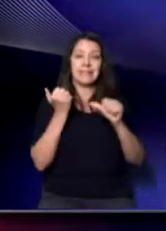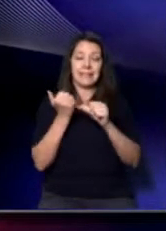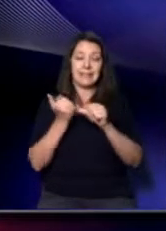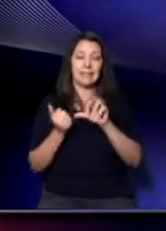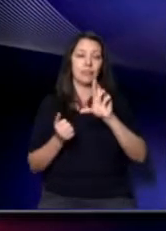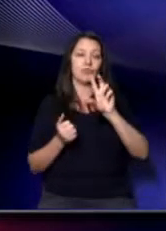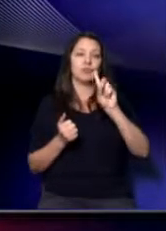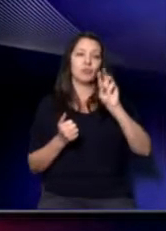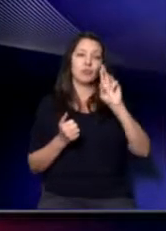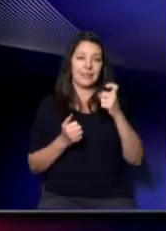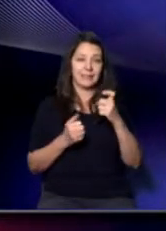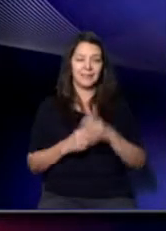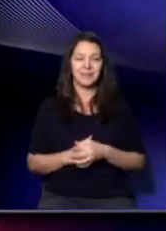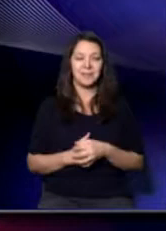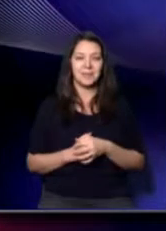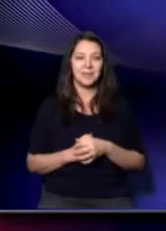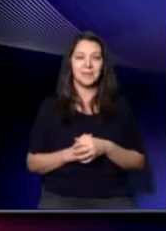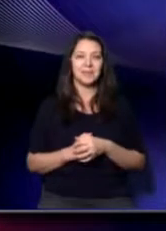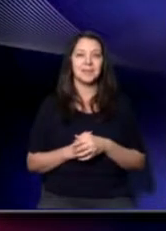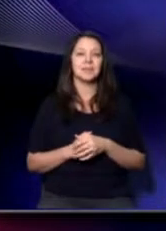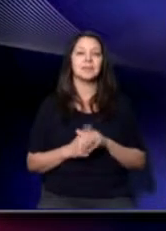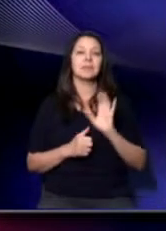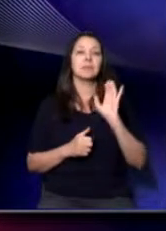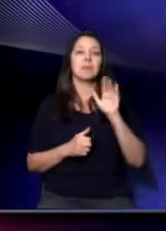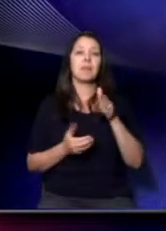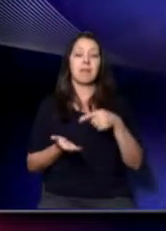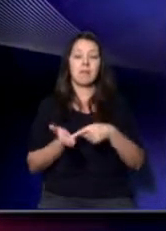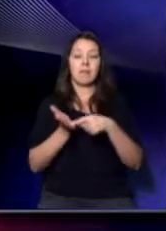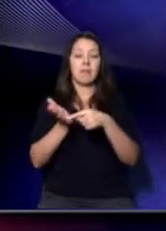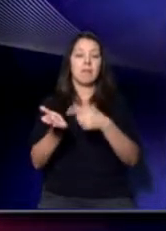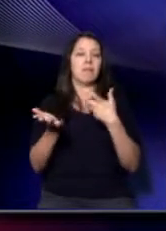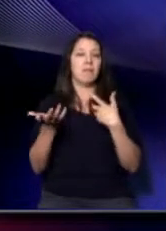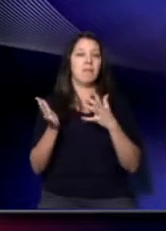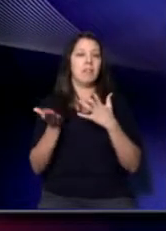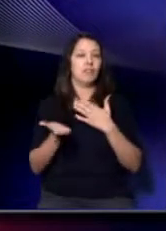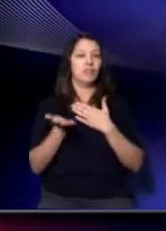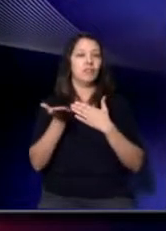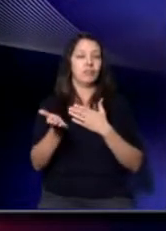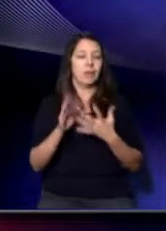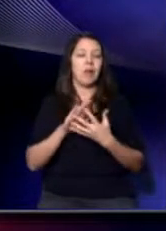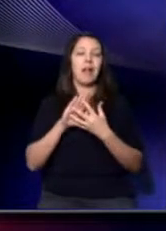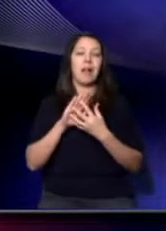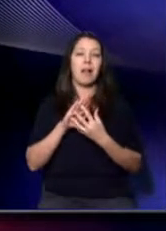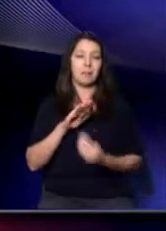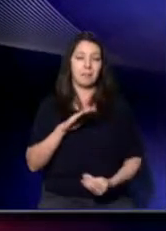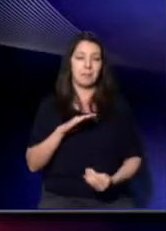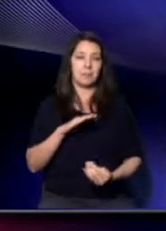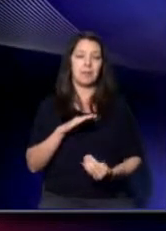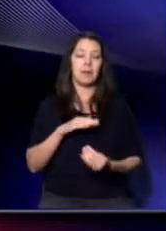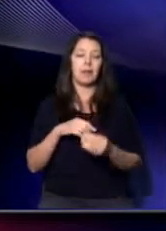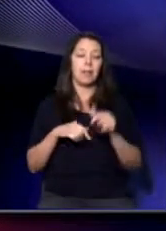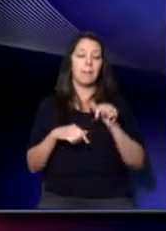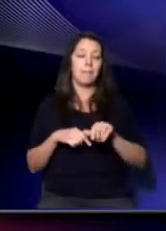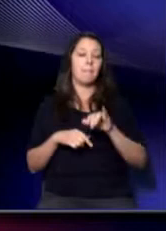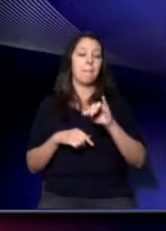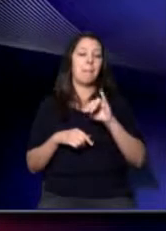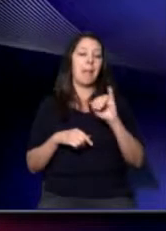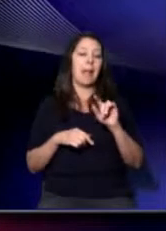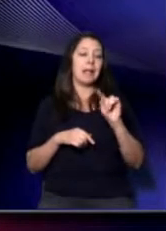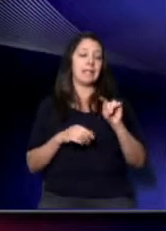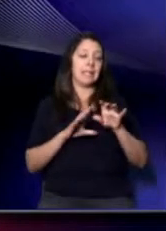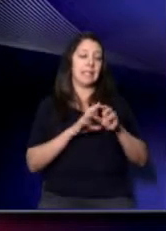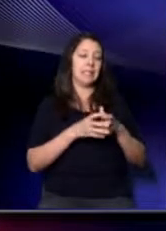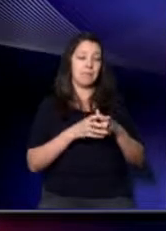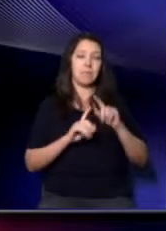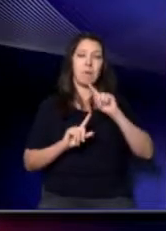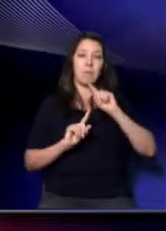Rex. In your board packet, I've provided you a copy of the IT department